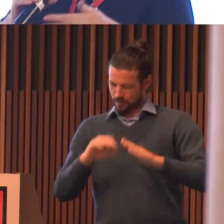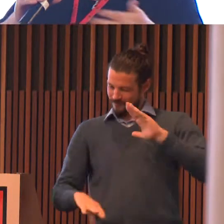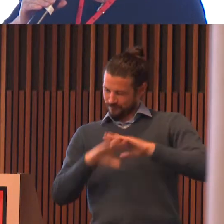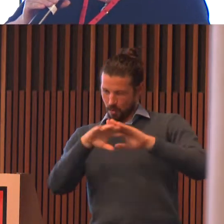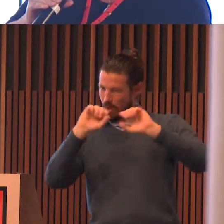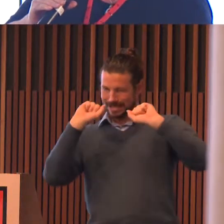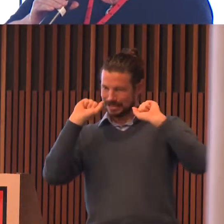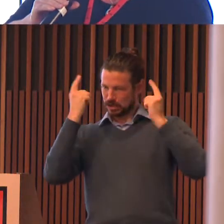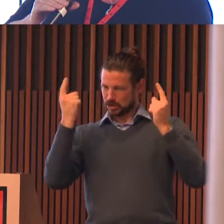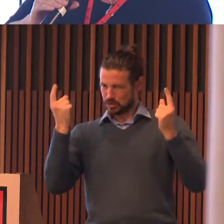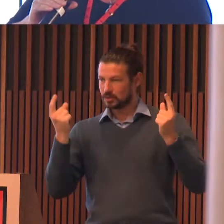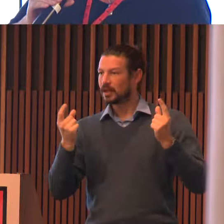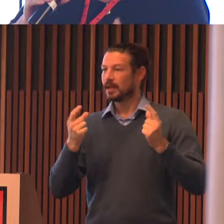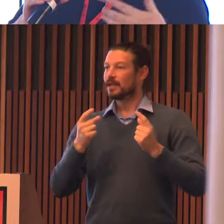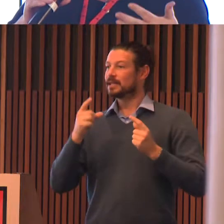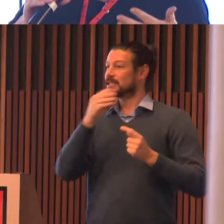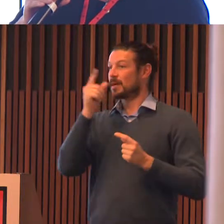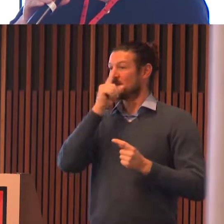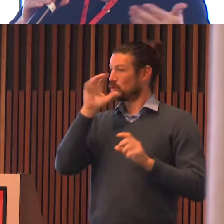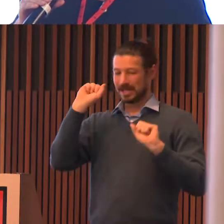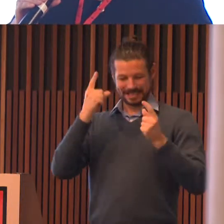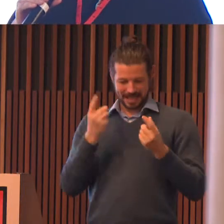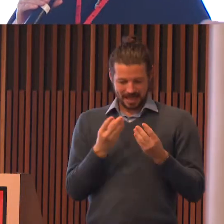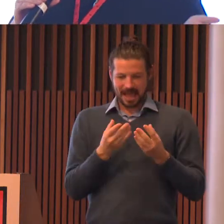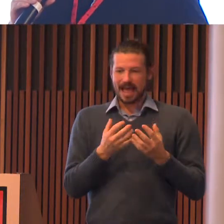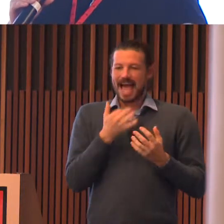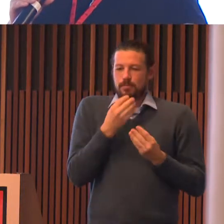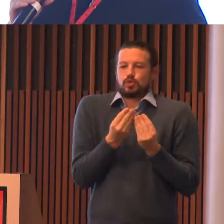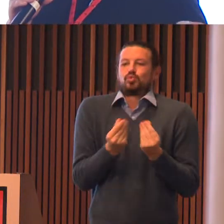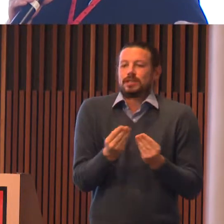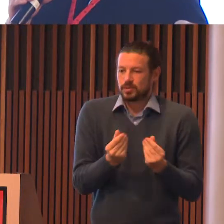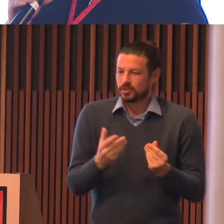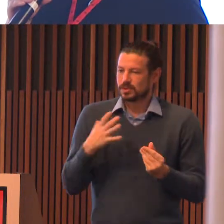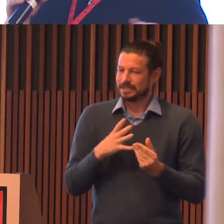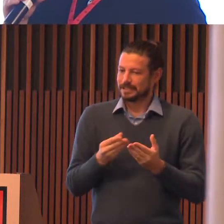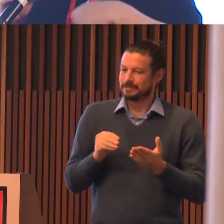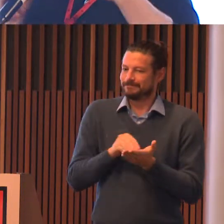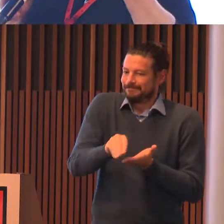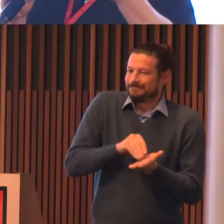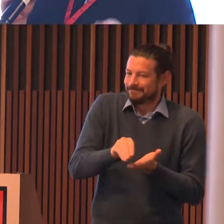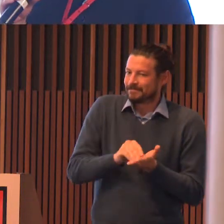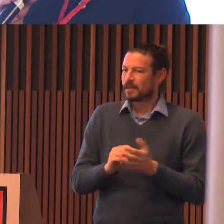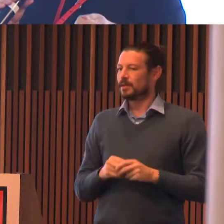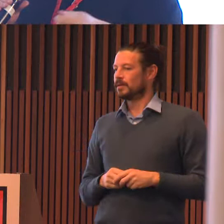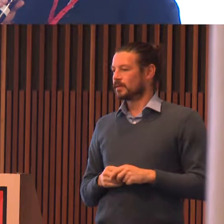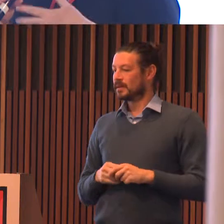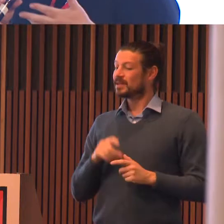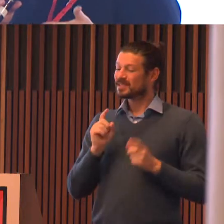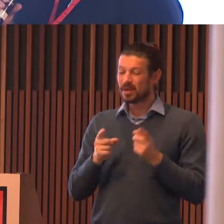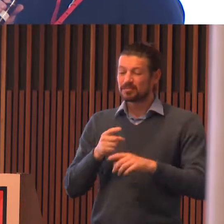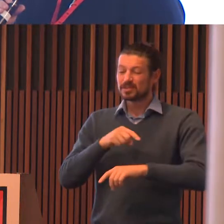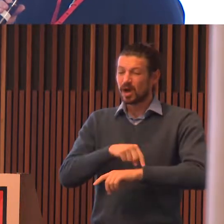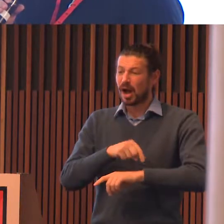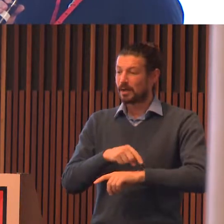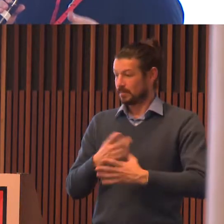needs to go into that relationship. There's a lot of resources that need to go in and strengthen those relationships. It can take time. If you're working